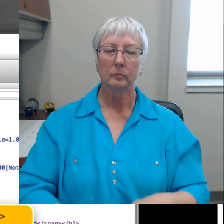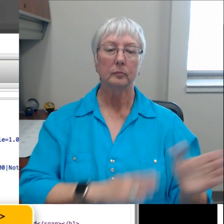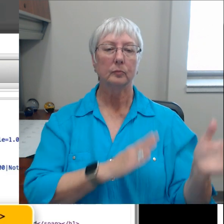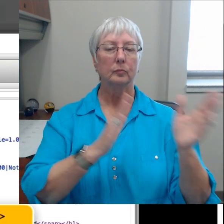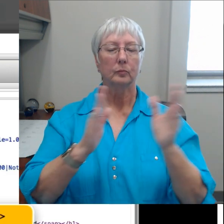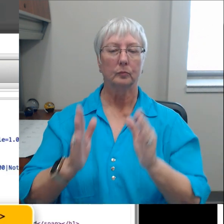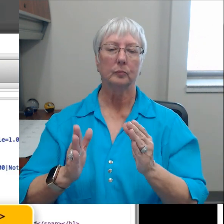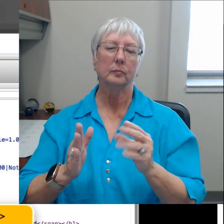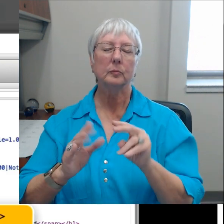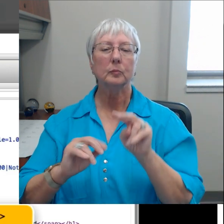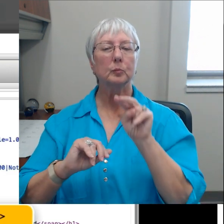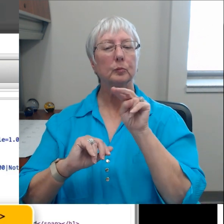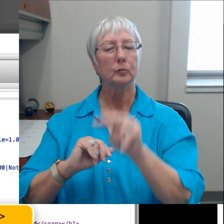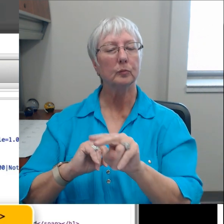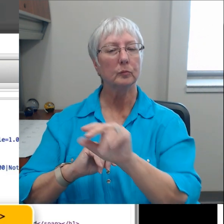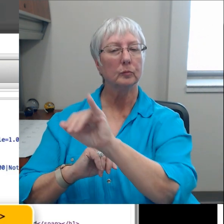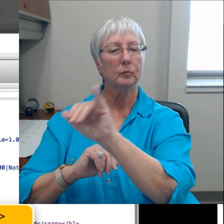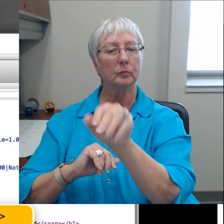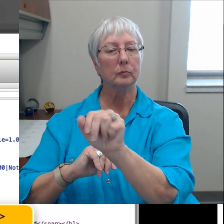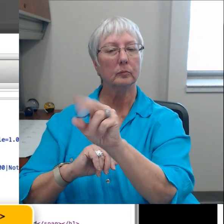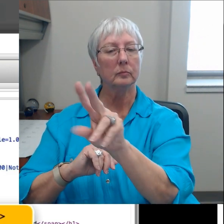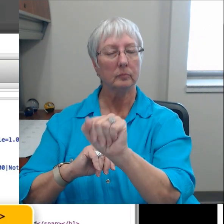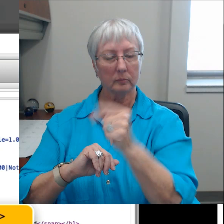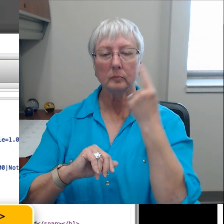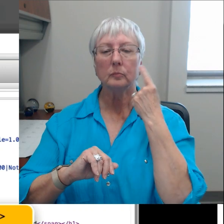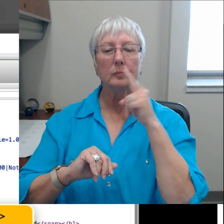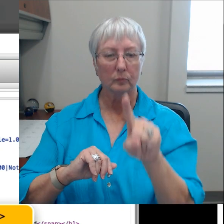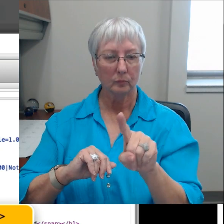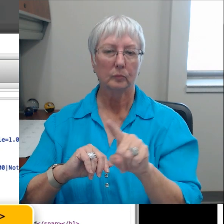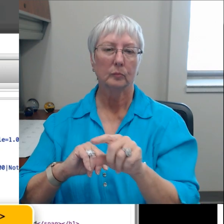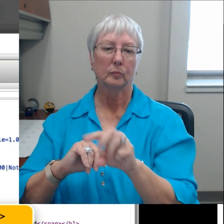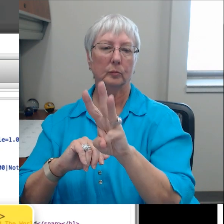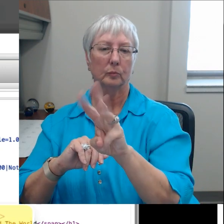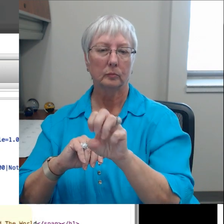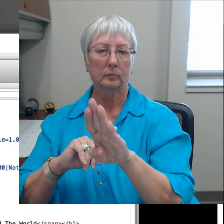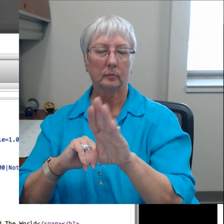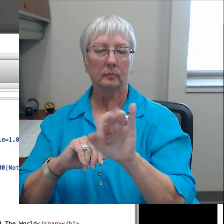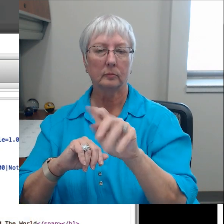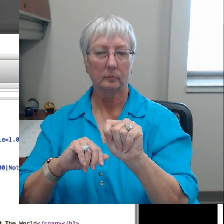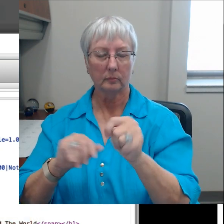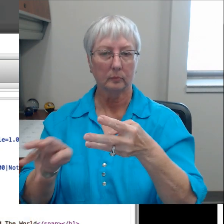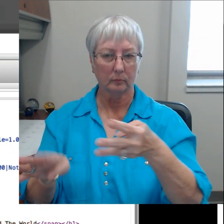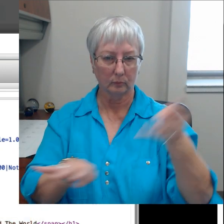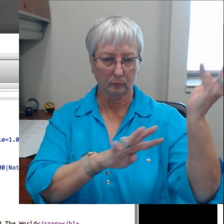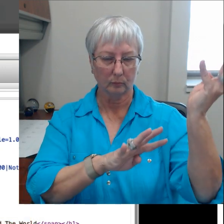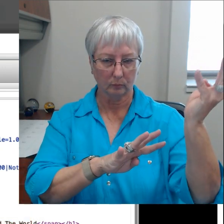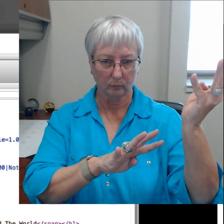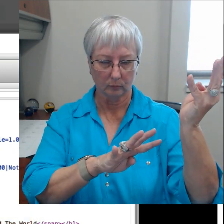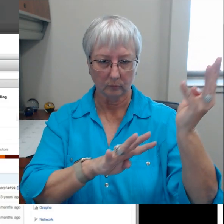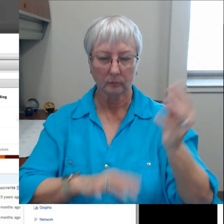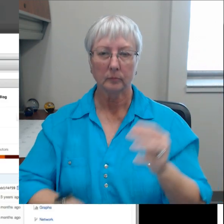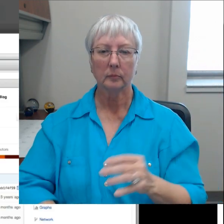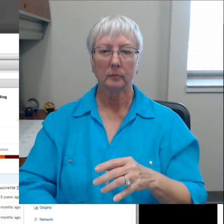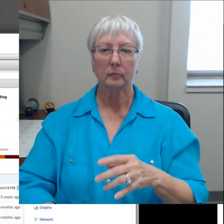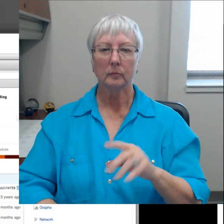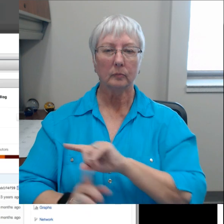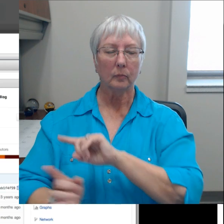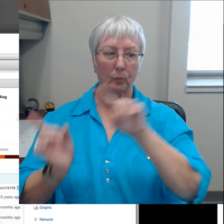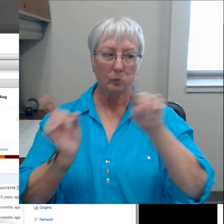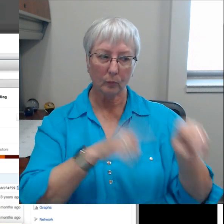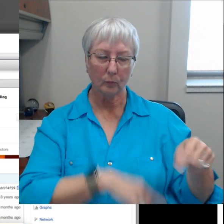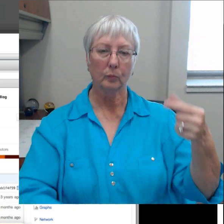to do is reference the JavaScript for Web Font Loader. We're using Google Web Fonts, so the setup is quite simple. So to get that script reference, we'll head to the Web Font